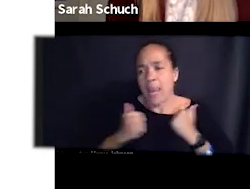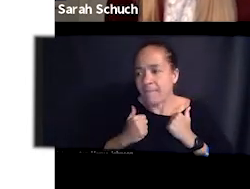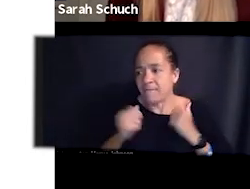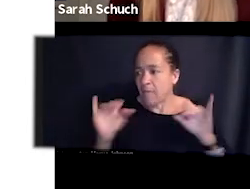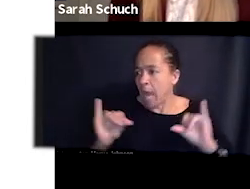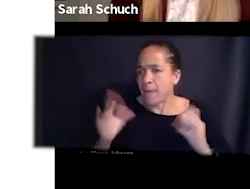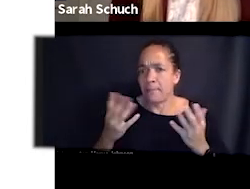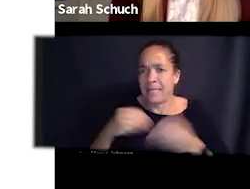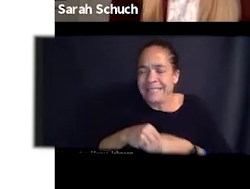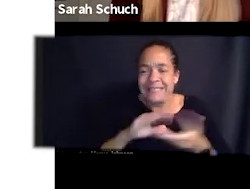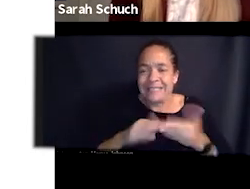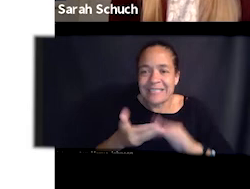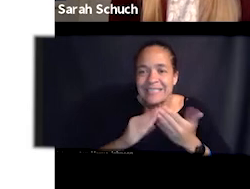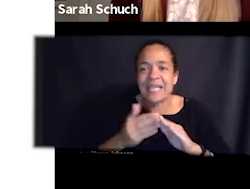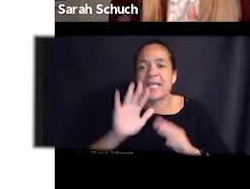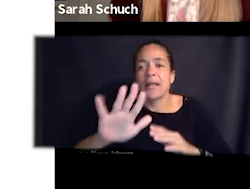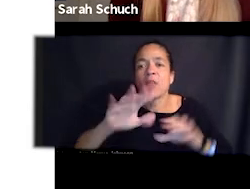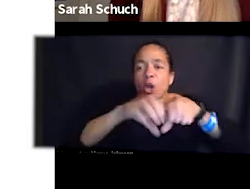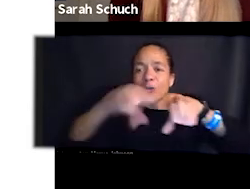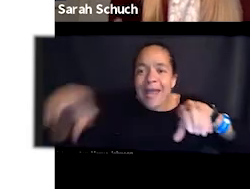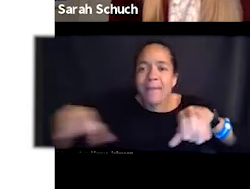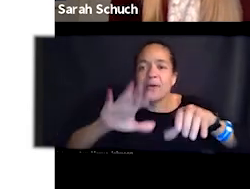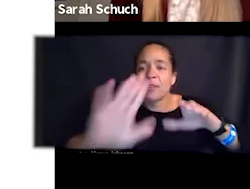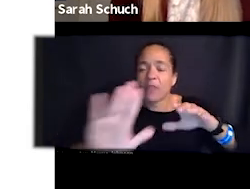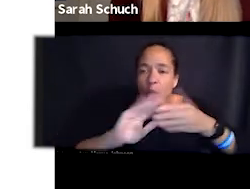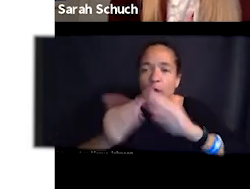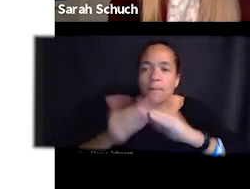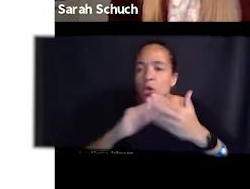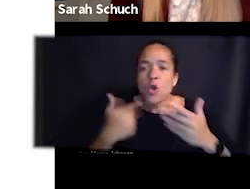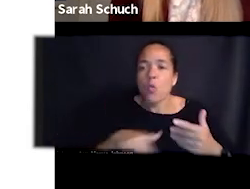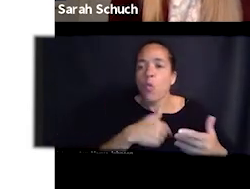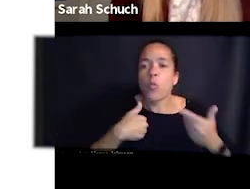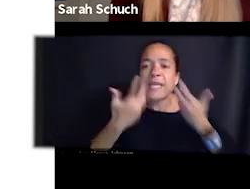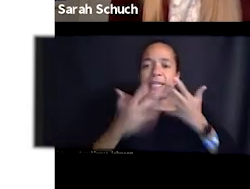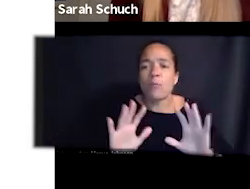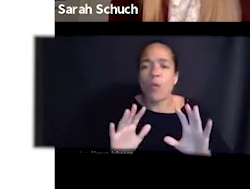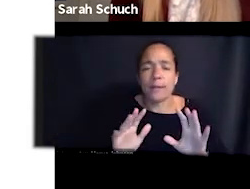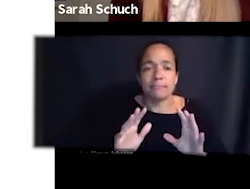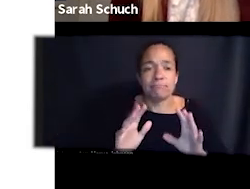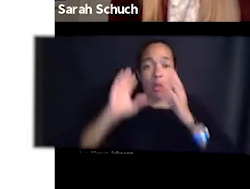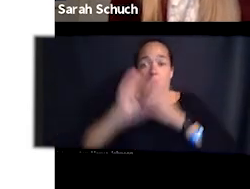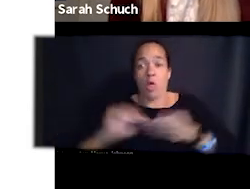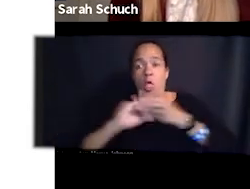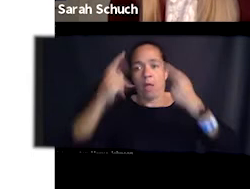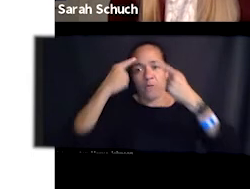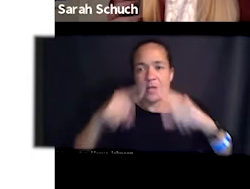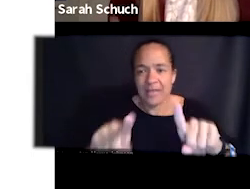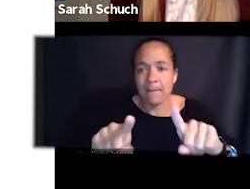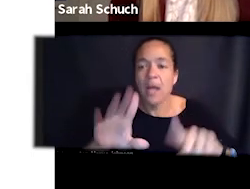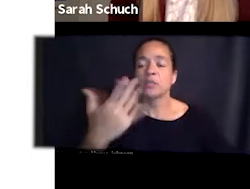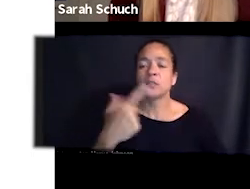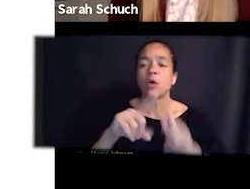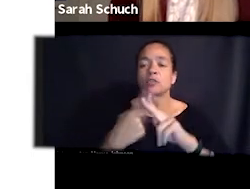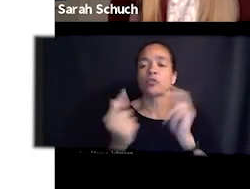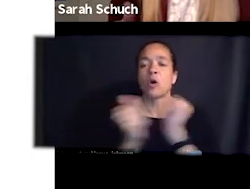their communities, instead of other people telling their story. So it started with that survey that we could hear from them. And the